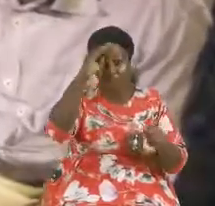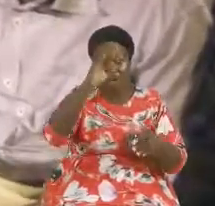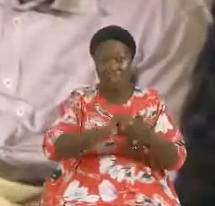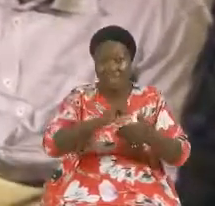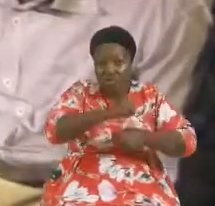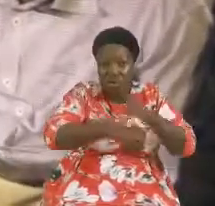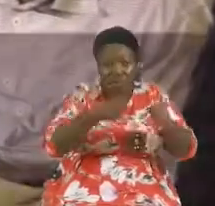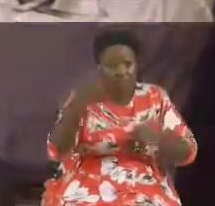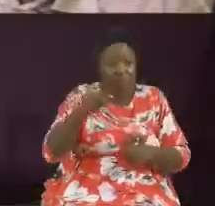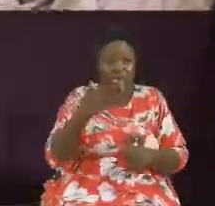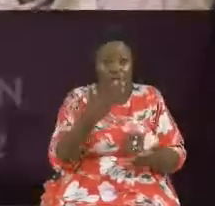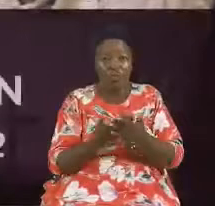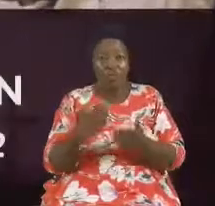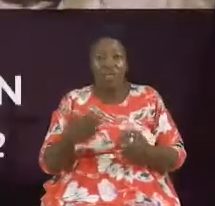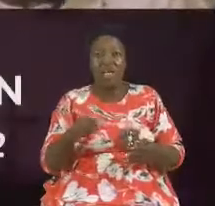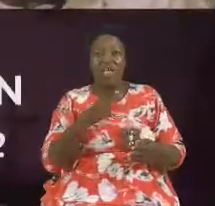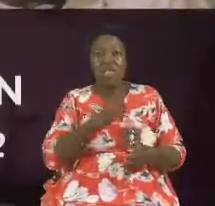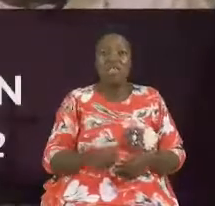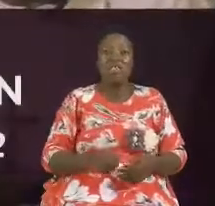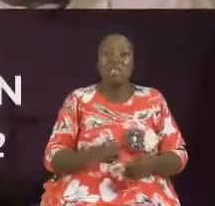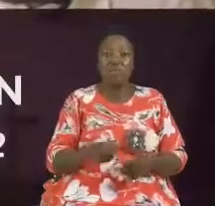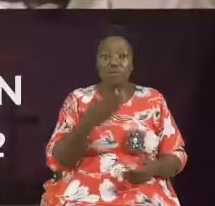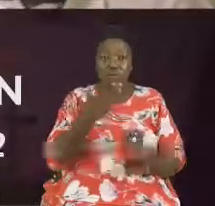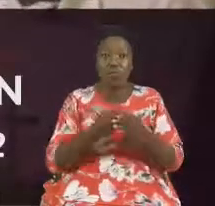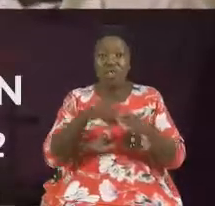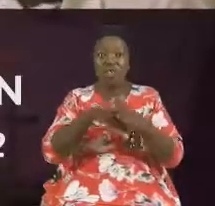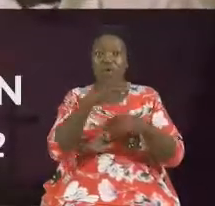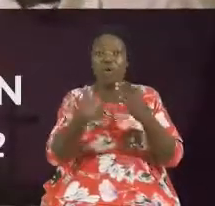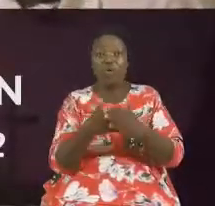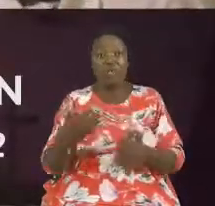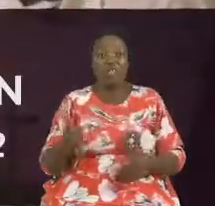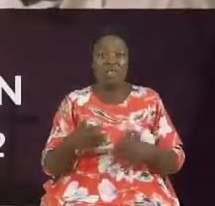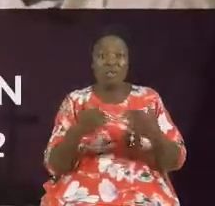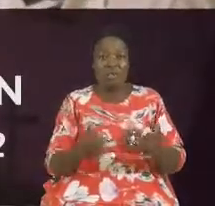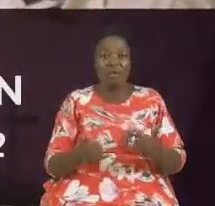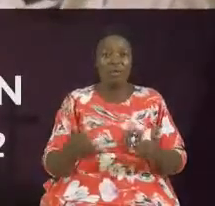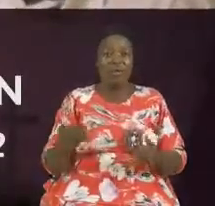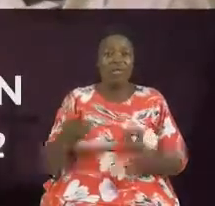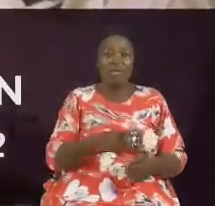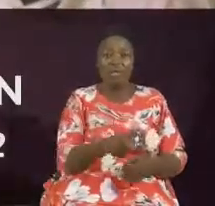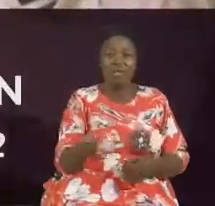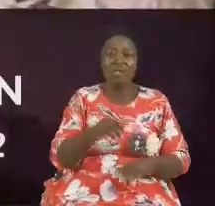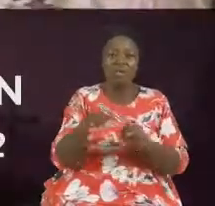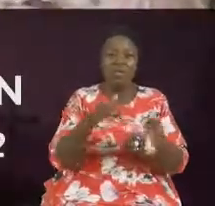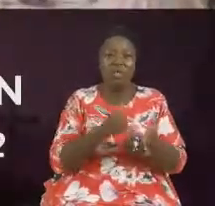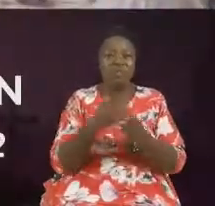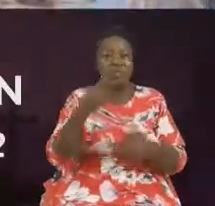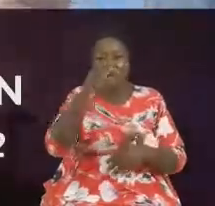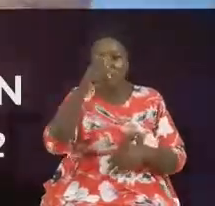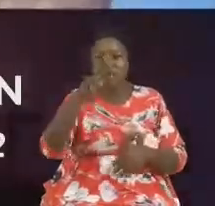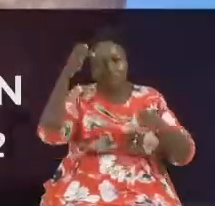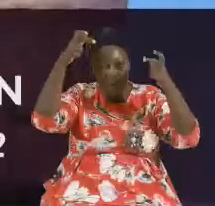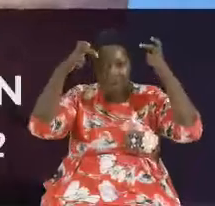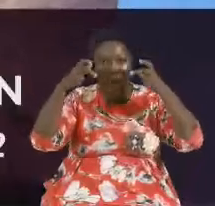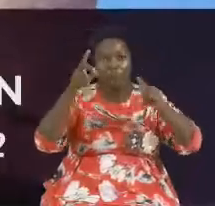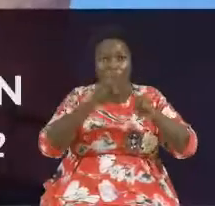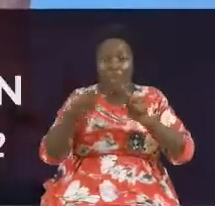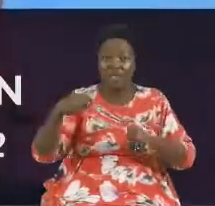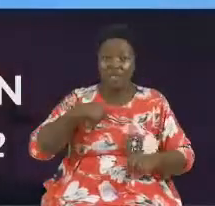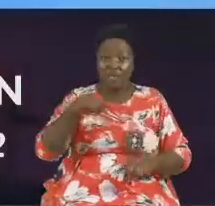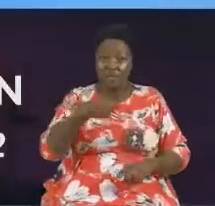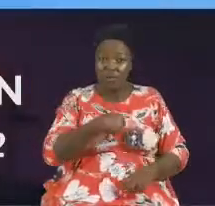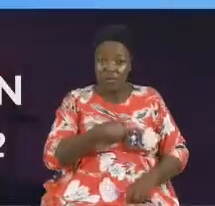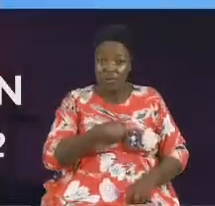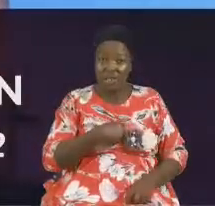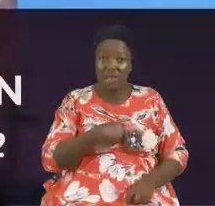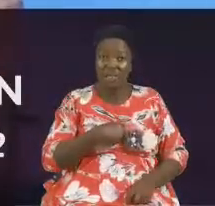9, verse 25, and every man that striveth for the mastery is temperate in all things now. They do it